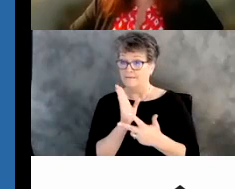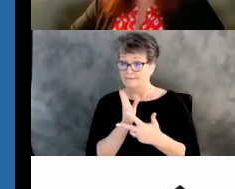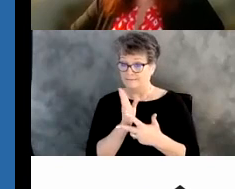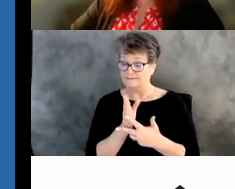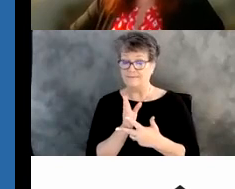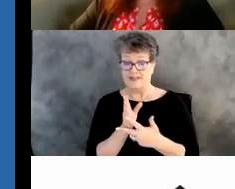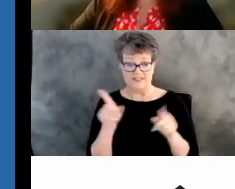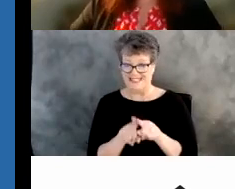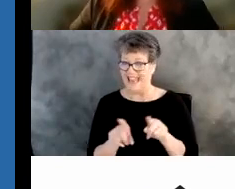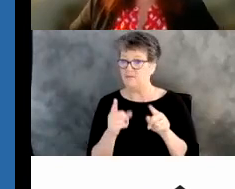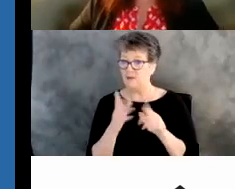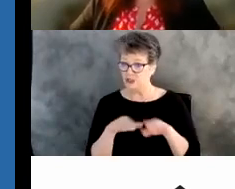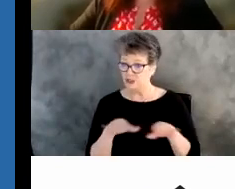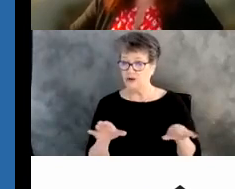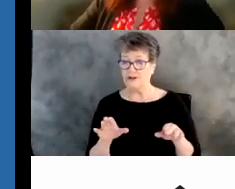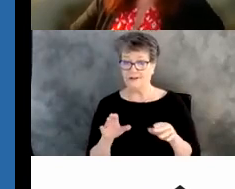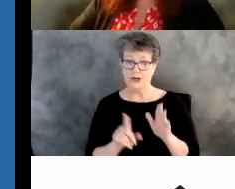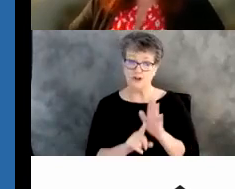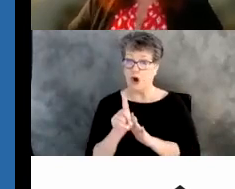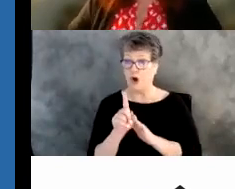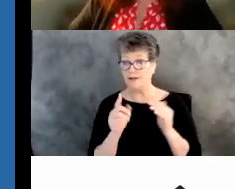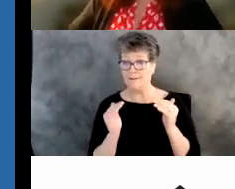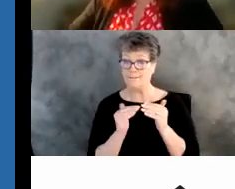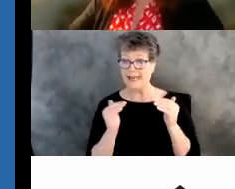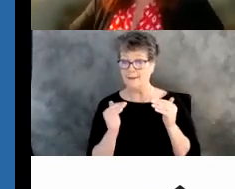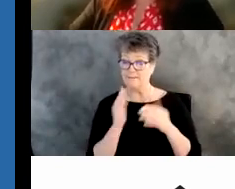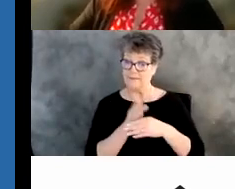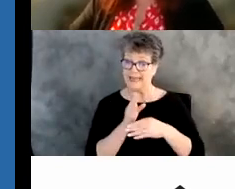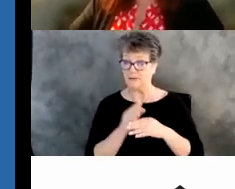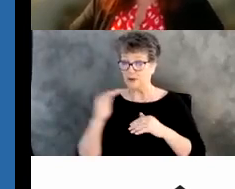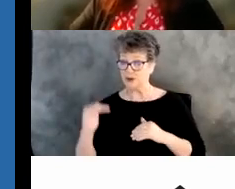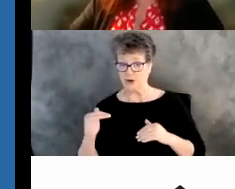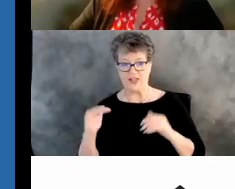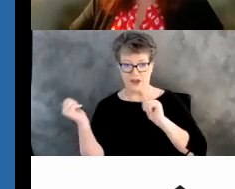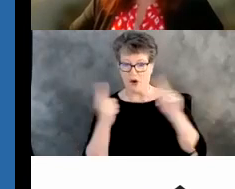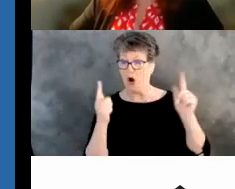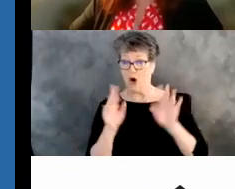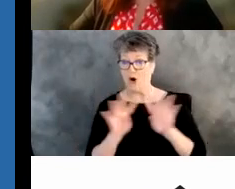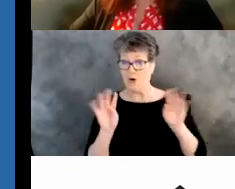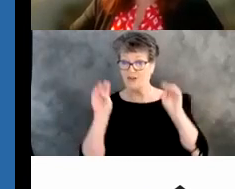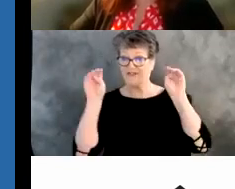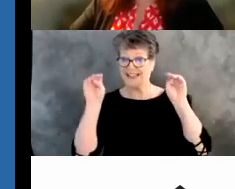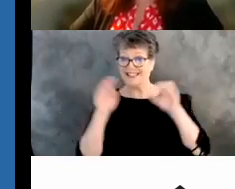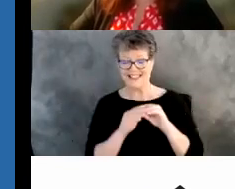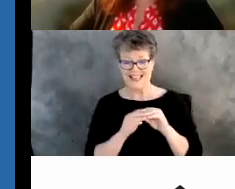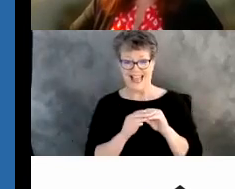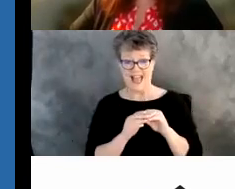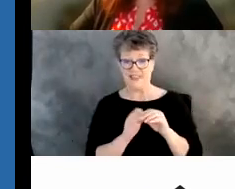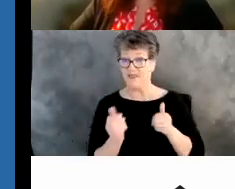3 children, tall, medium-sized, and shorter. They're all looking over the fence, and the boxes have been